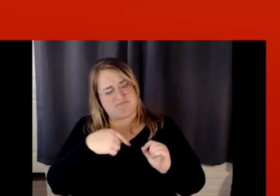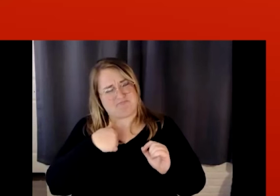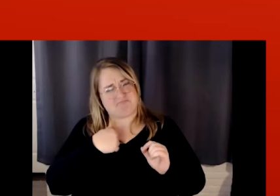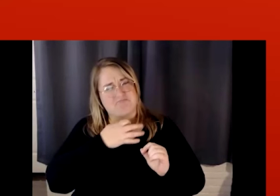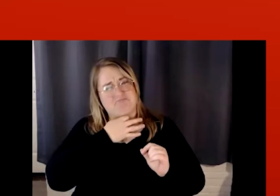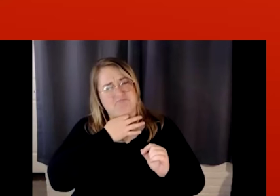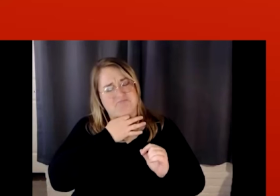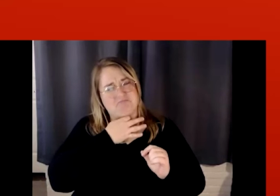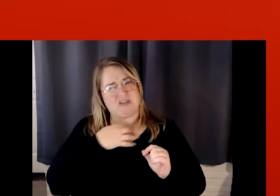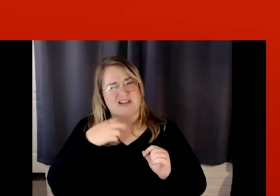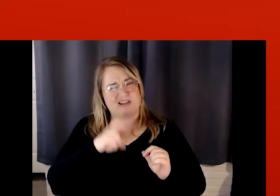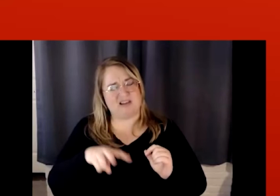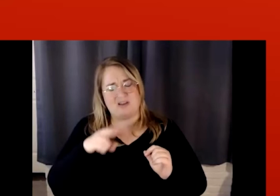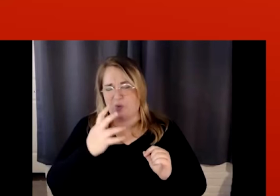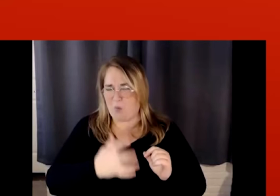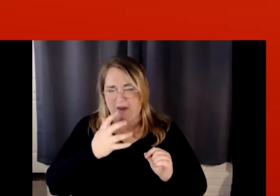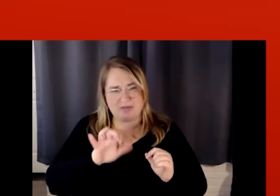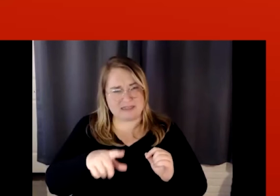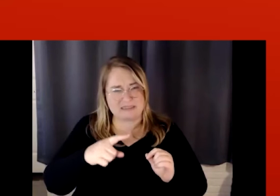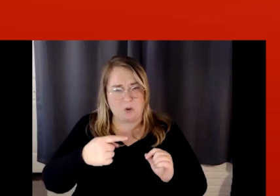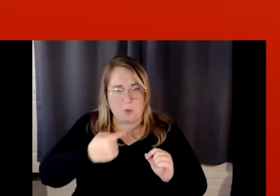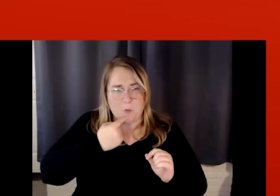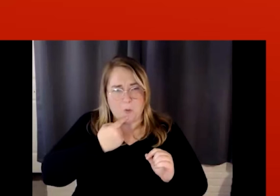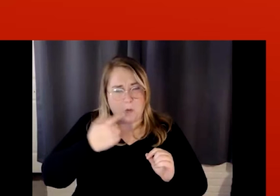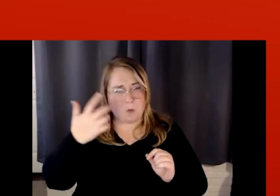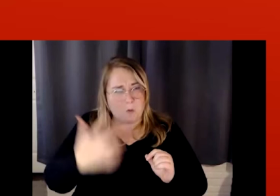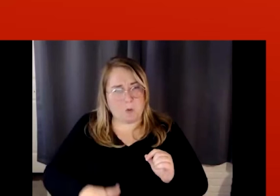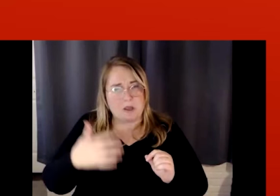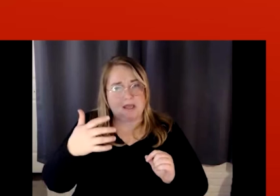seem, that's just really severe. And I looked at these numbers.